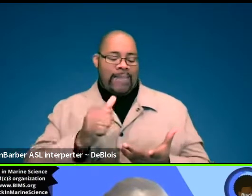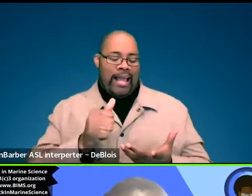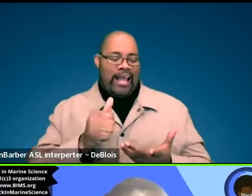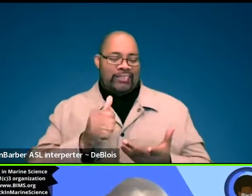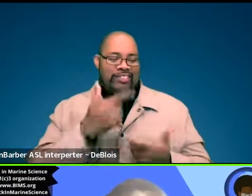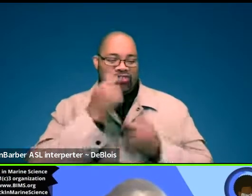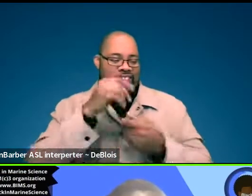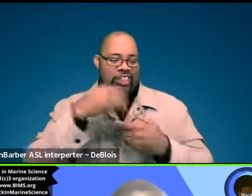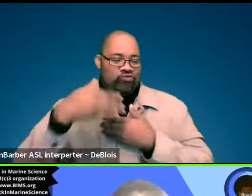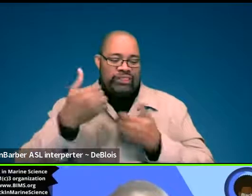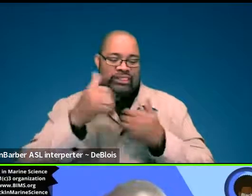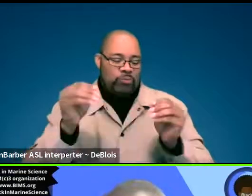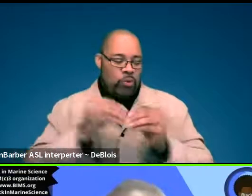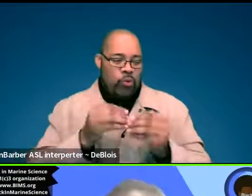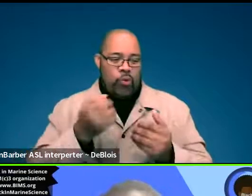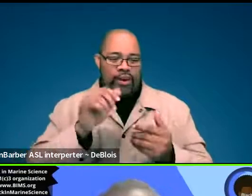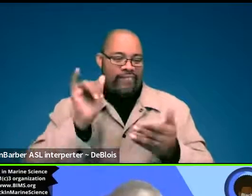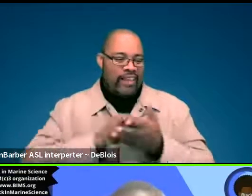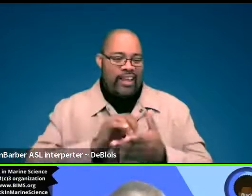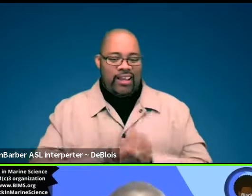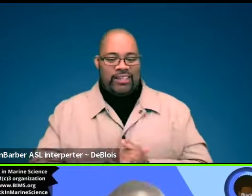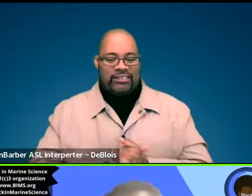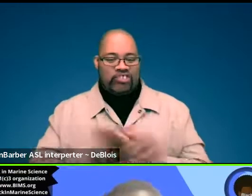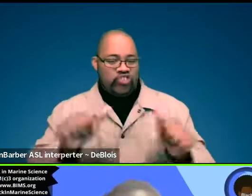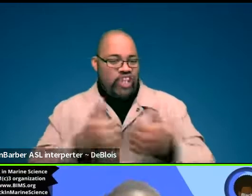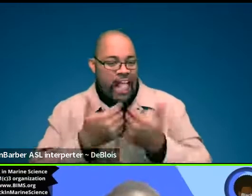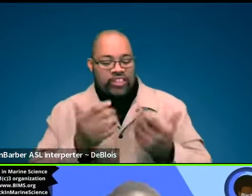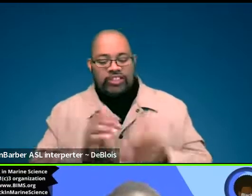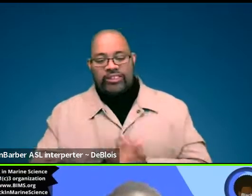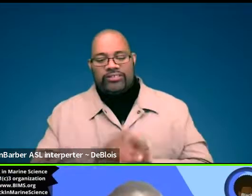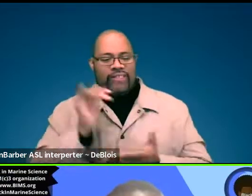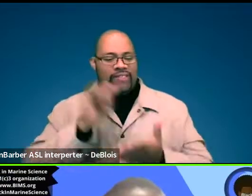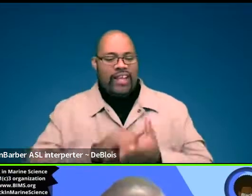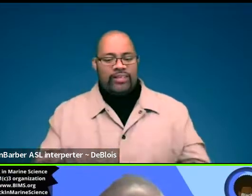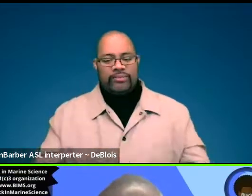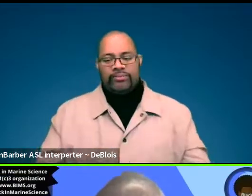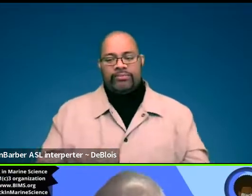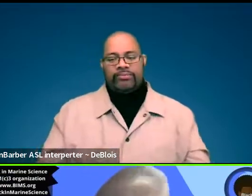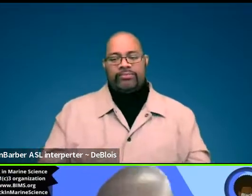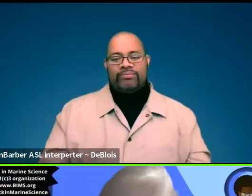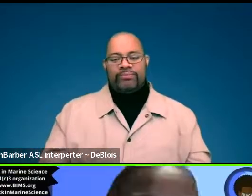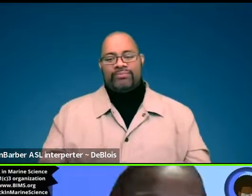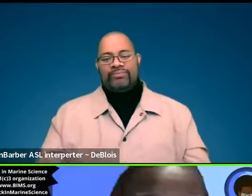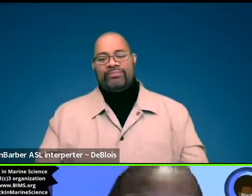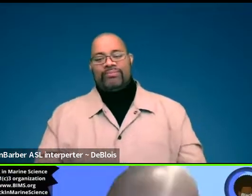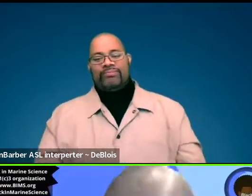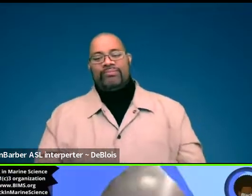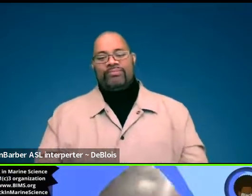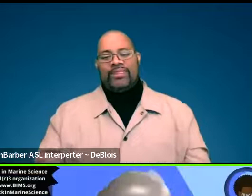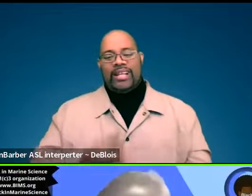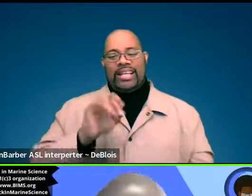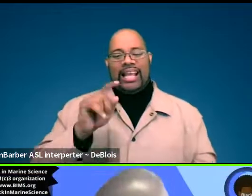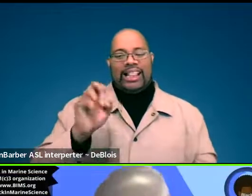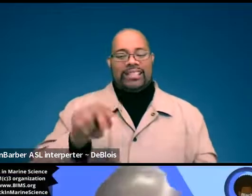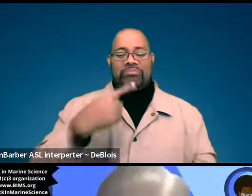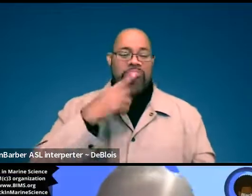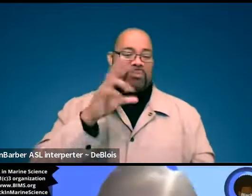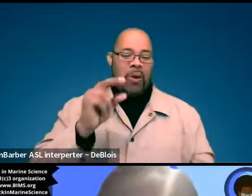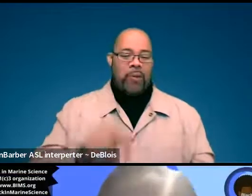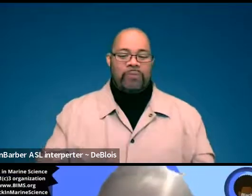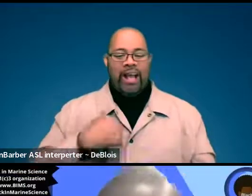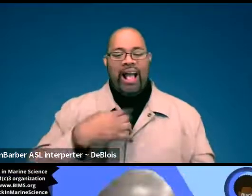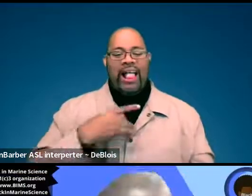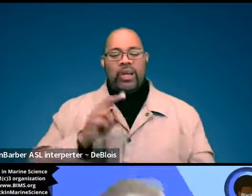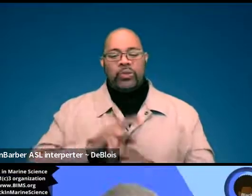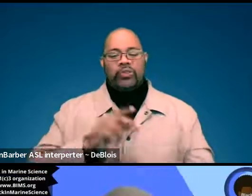interested in trends at all, or any of the like challenges, any of those things? Katelyn, no. I like